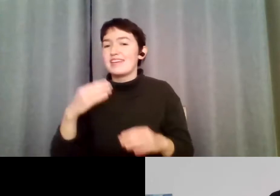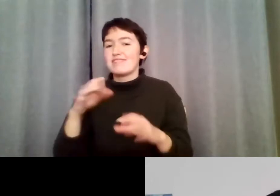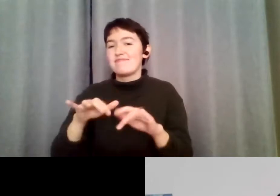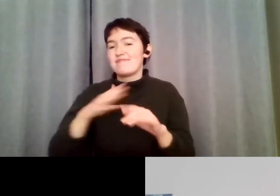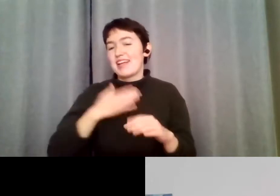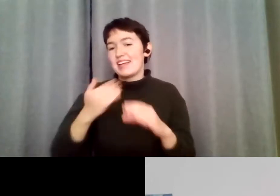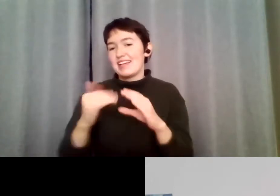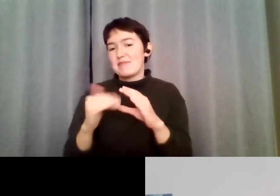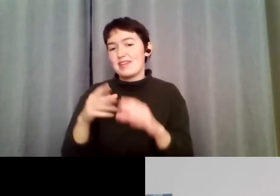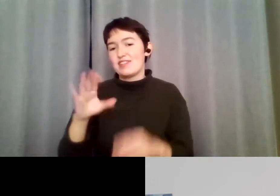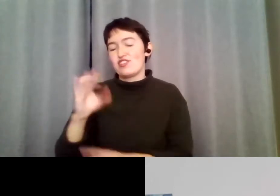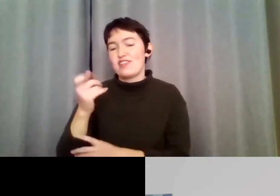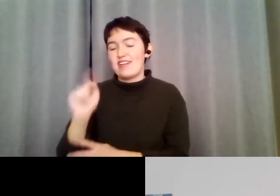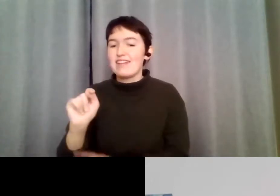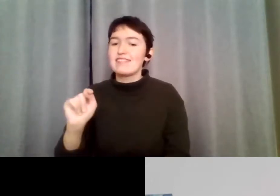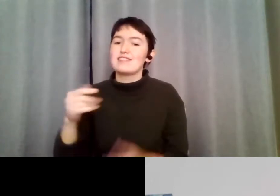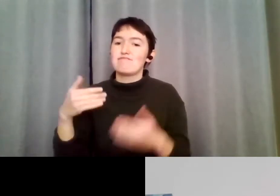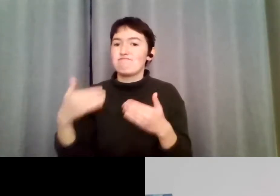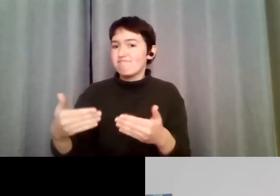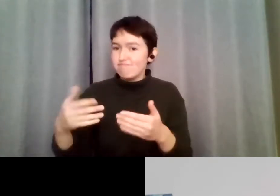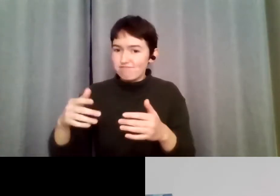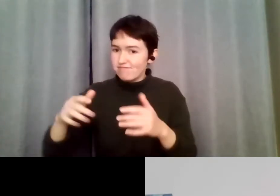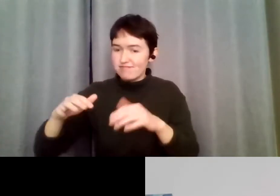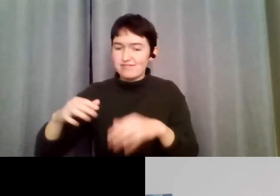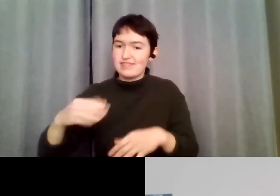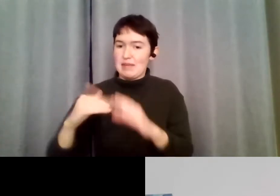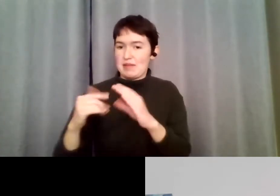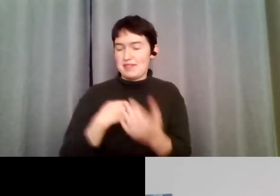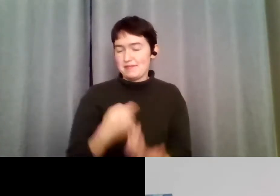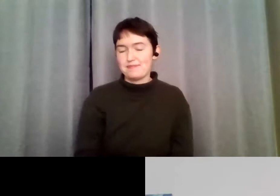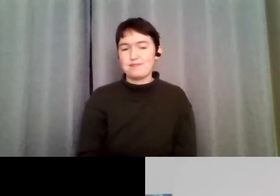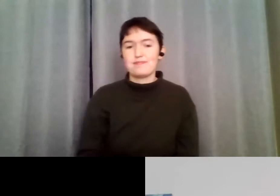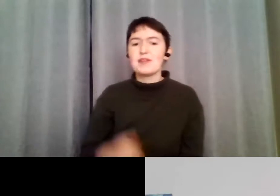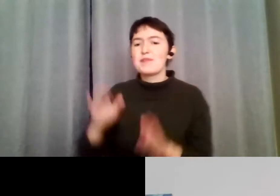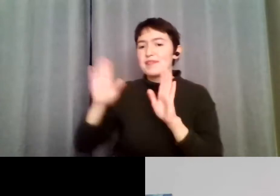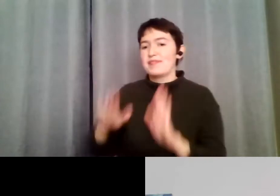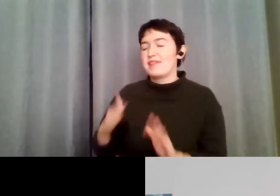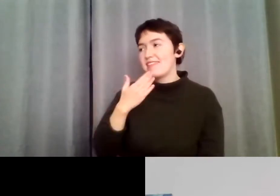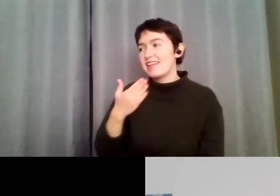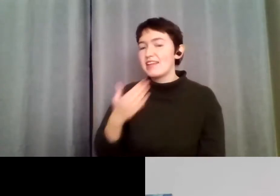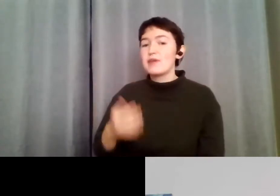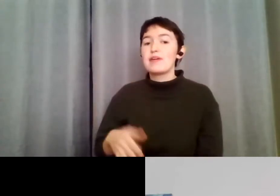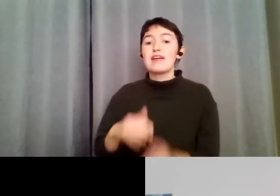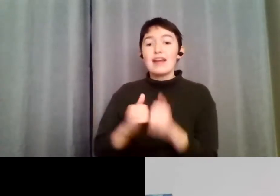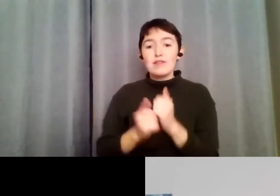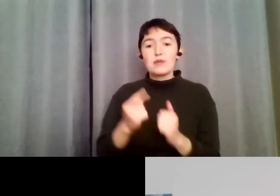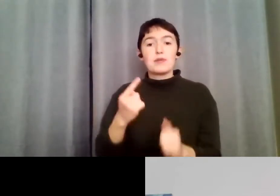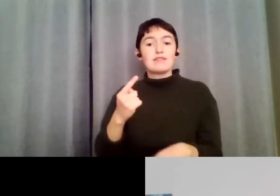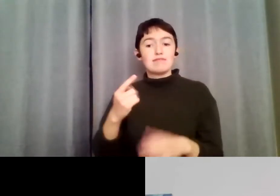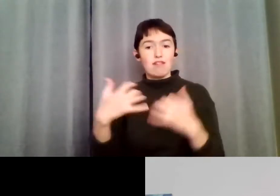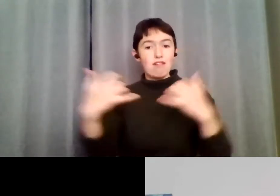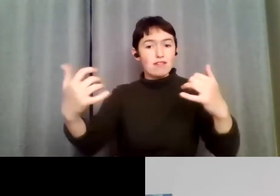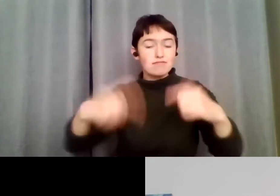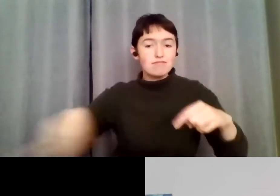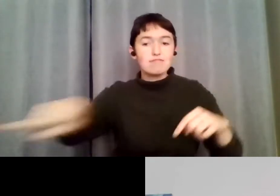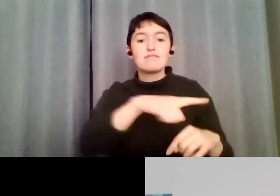typing. But feel free to reach out. Wonderful. Amazing. Thank you so much. Everybody, the next time we are gathering will